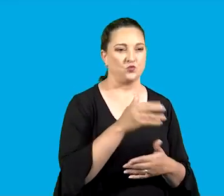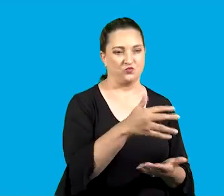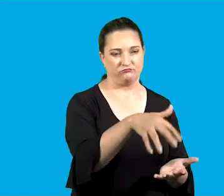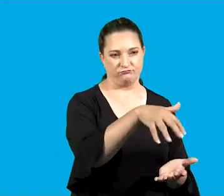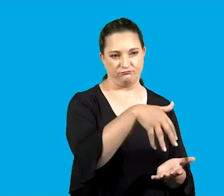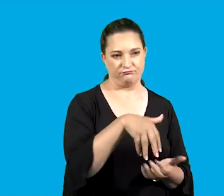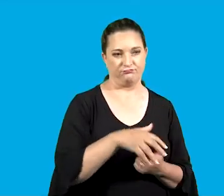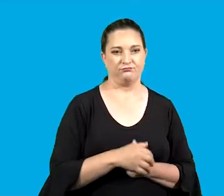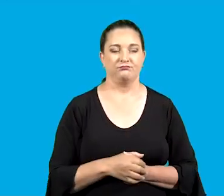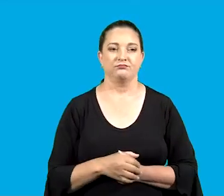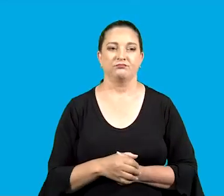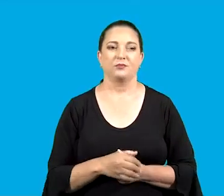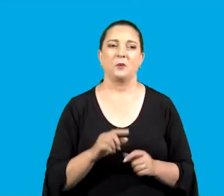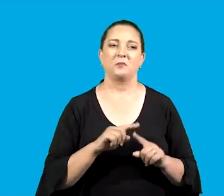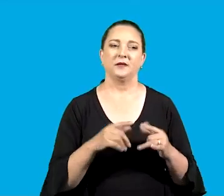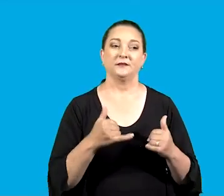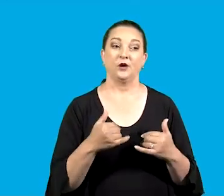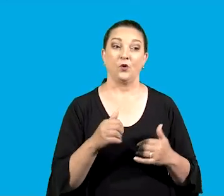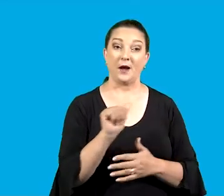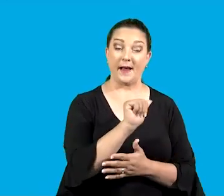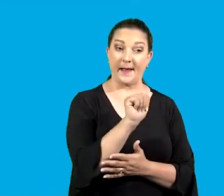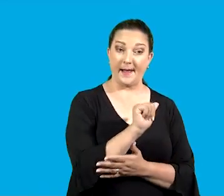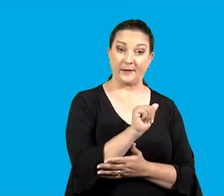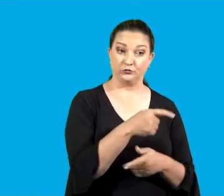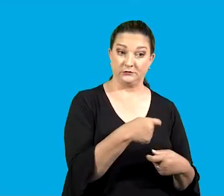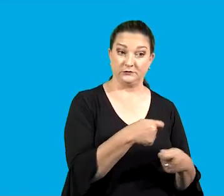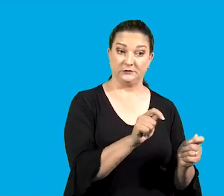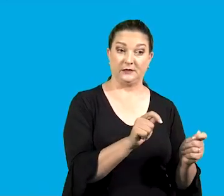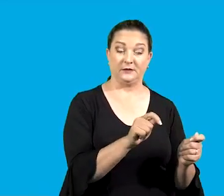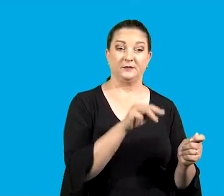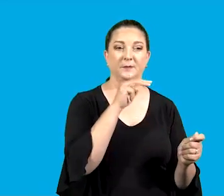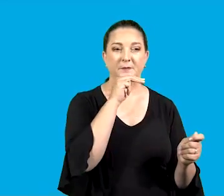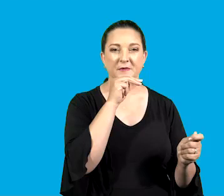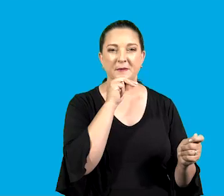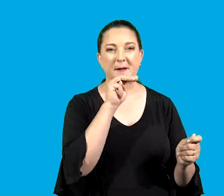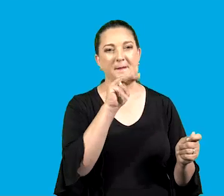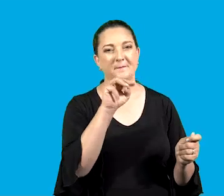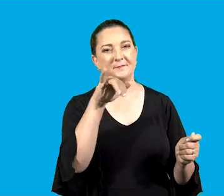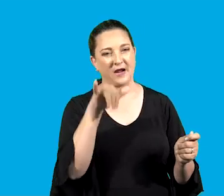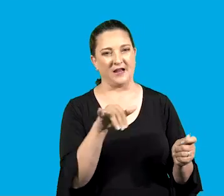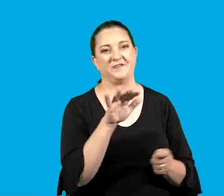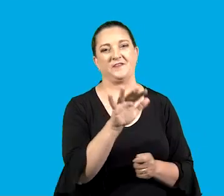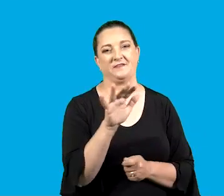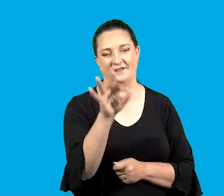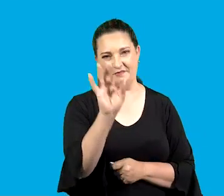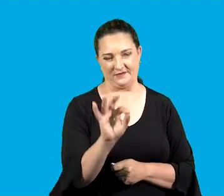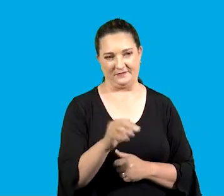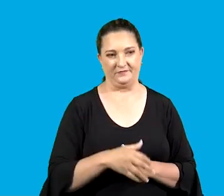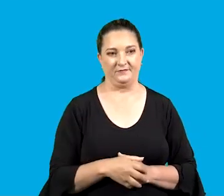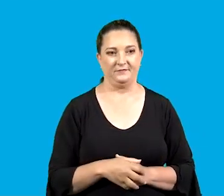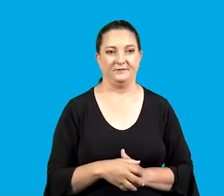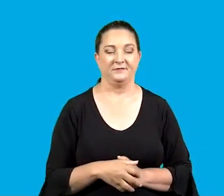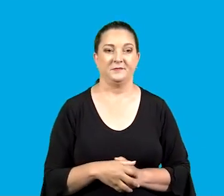in April, we start collecting 20% in April and then 55% in May. That's what we want. So I'll come